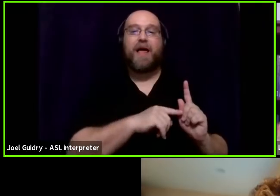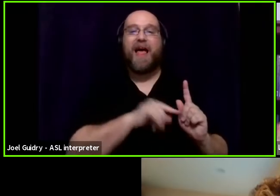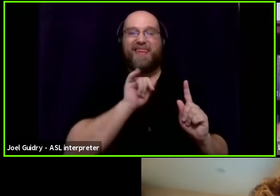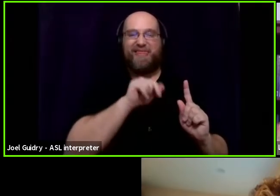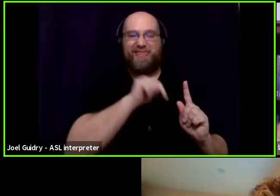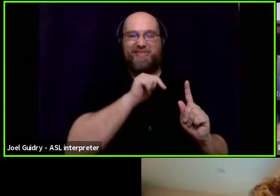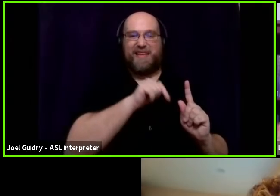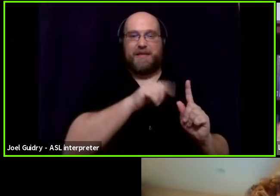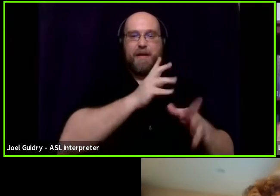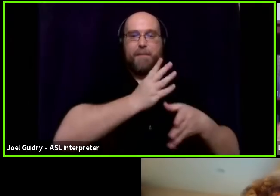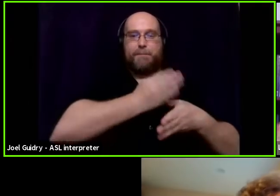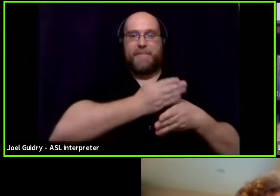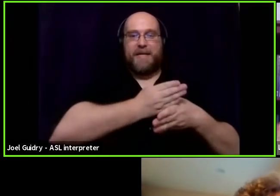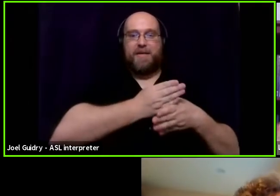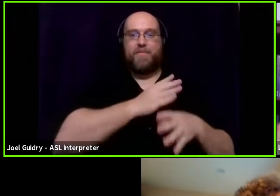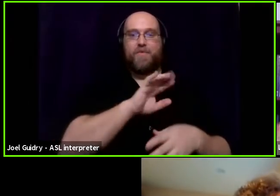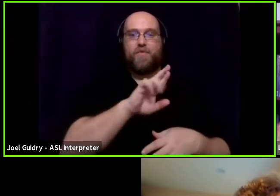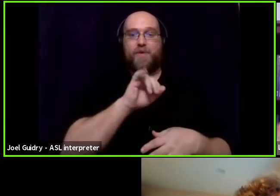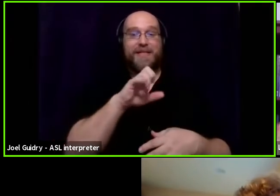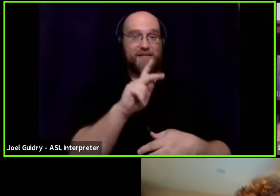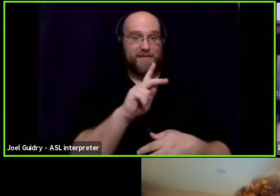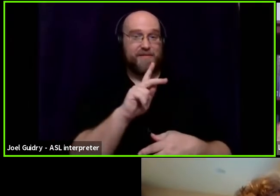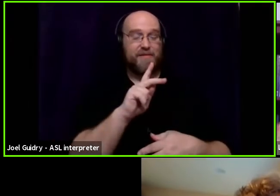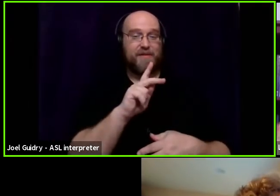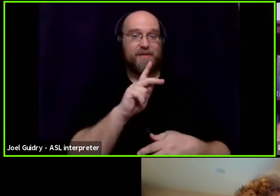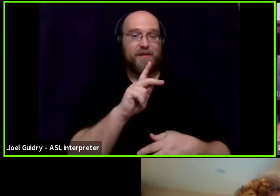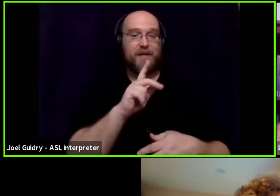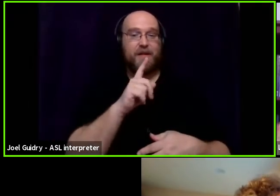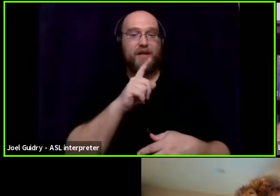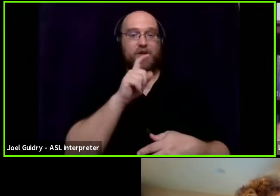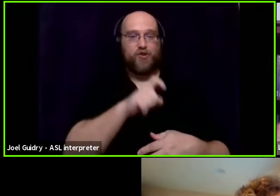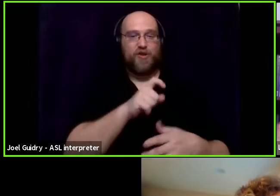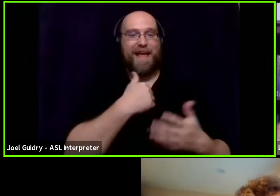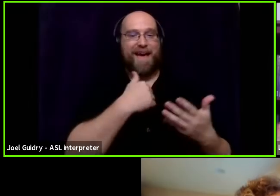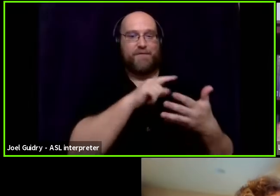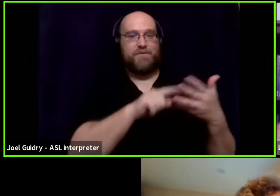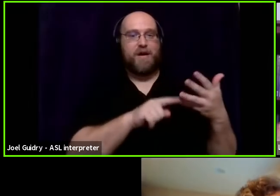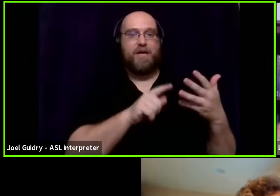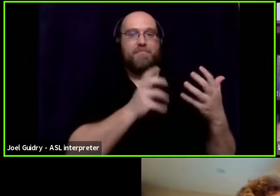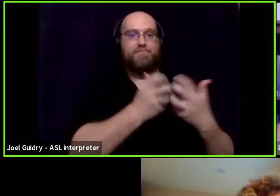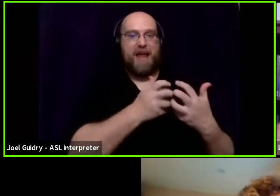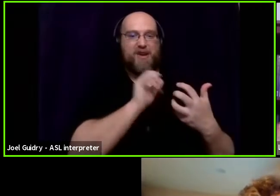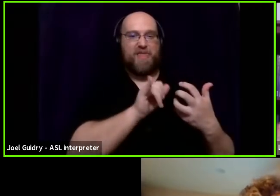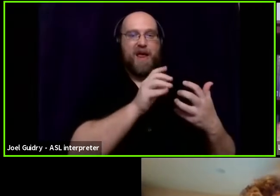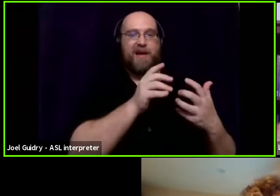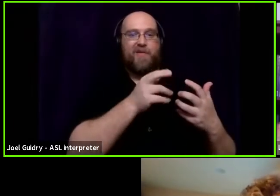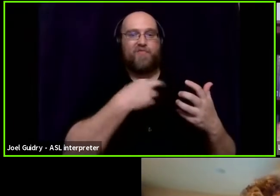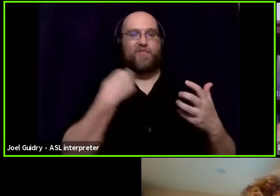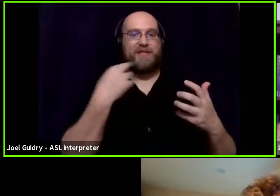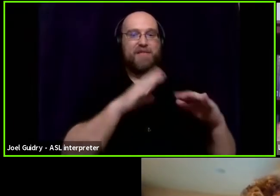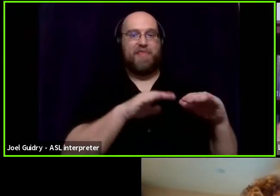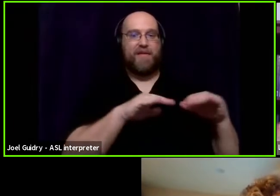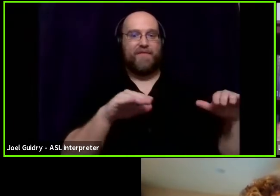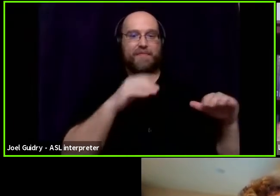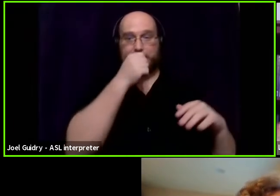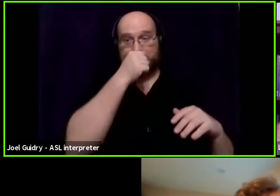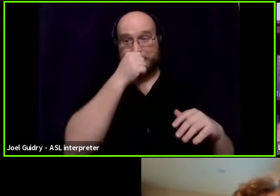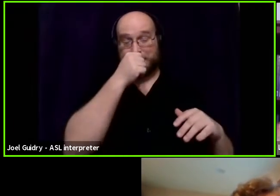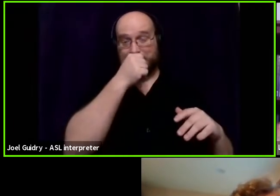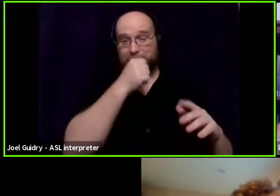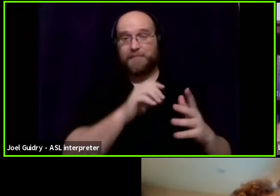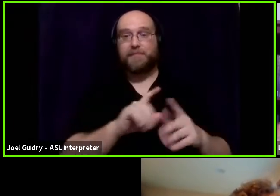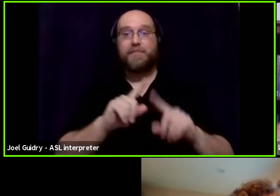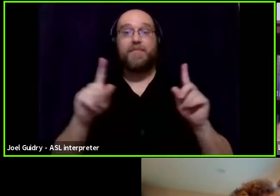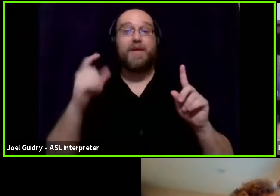risk, and you should all have those masks. But if the students are not right where you